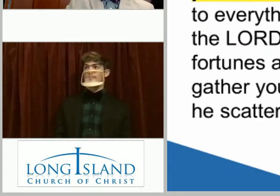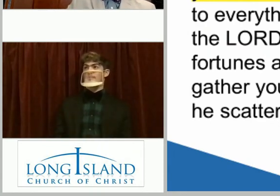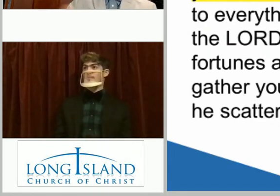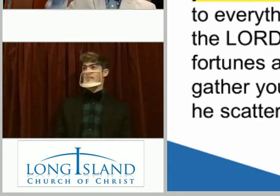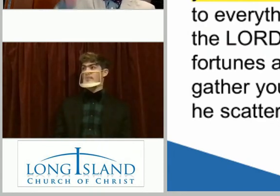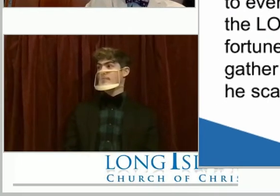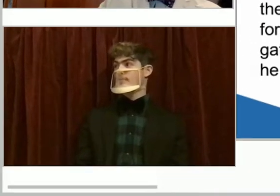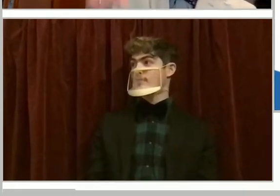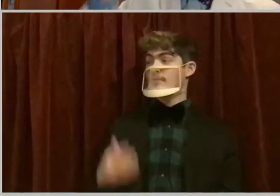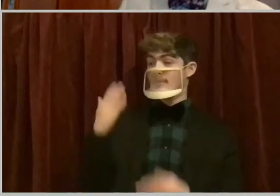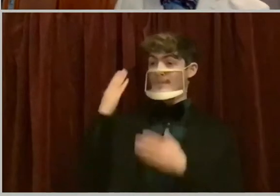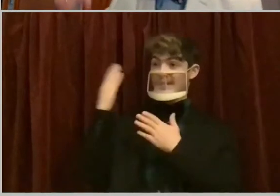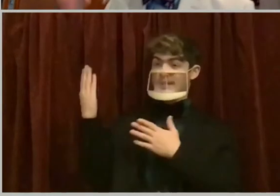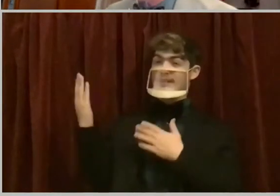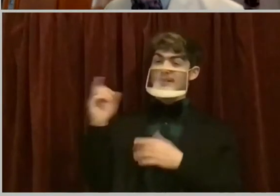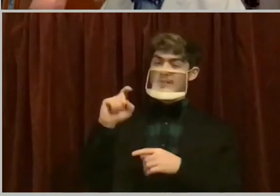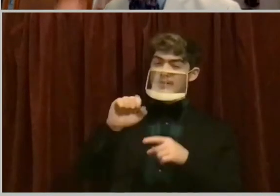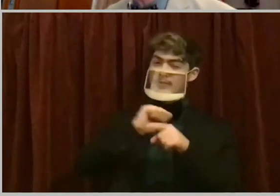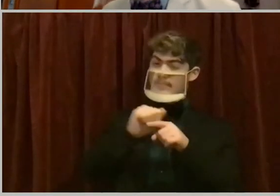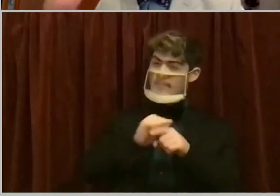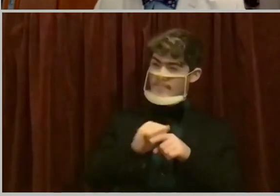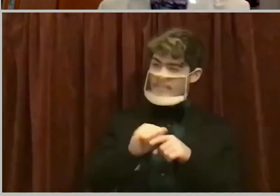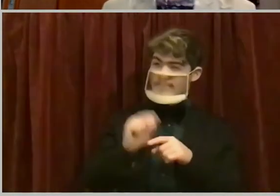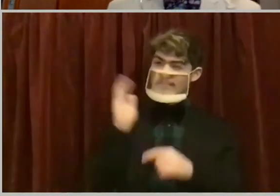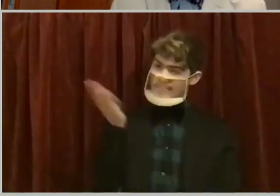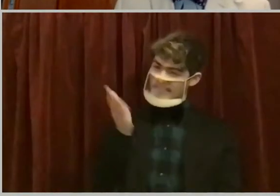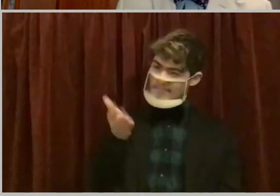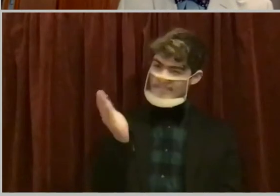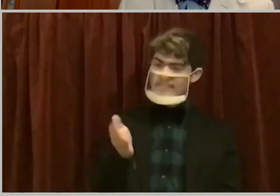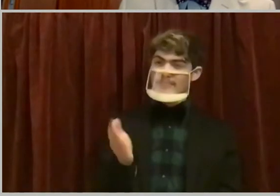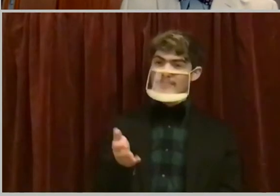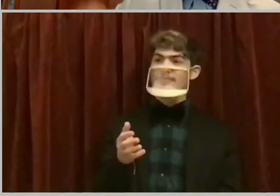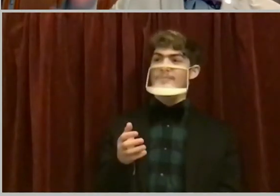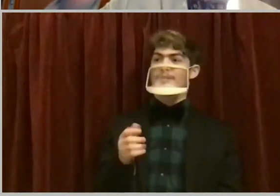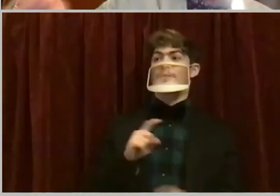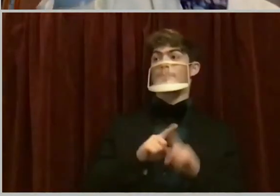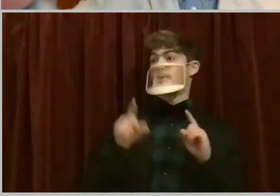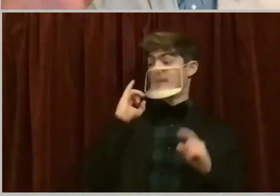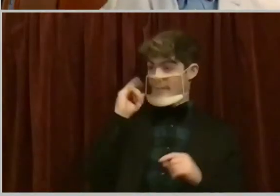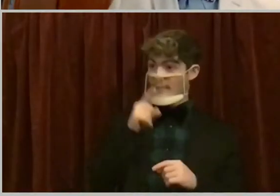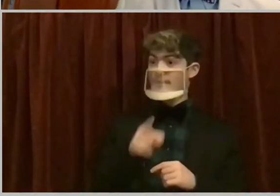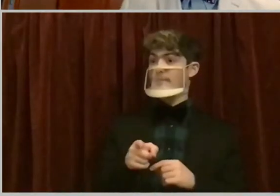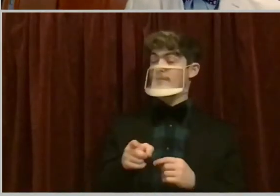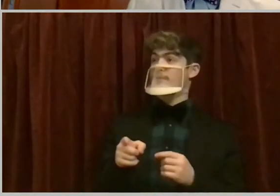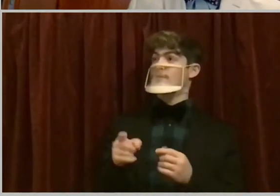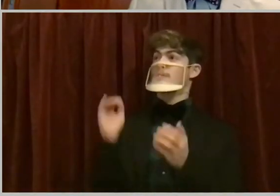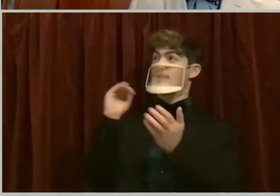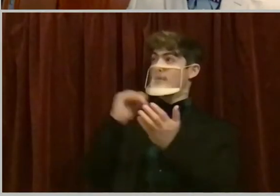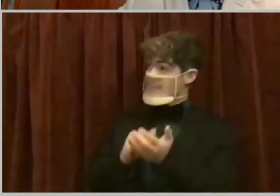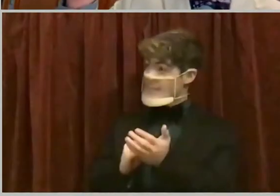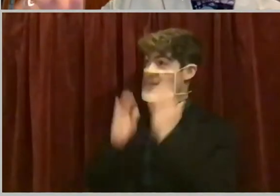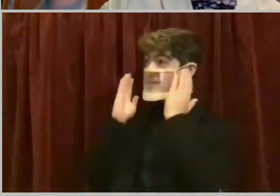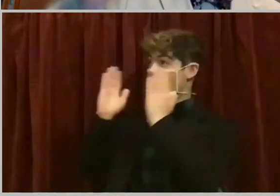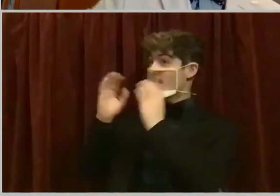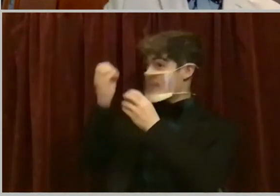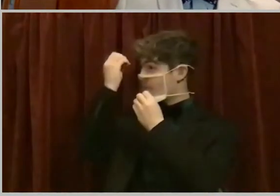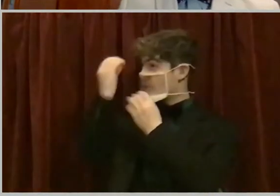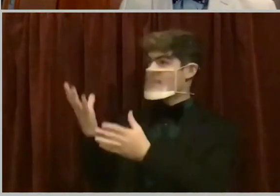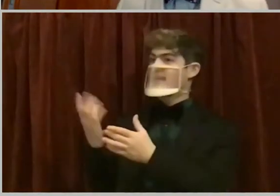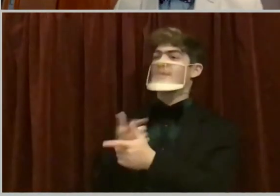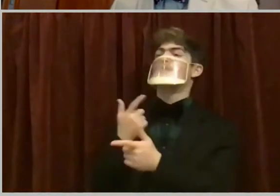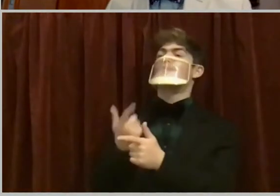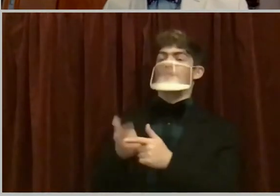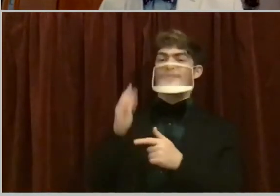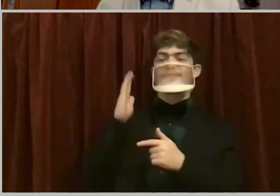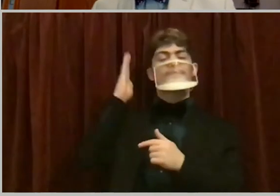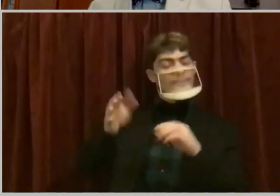scatter you, remember that he is still a compassionate God. So turn back. He's going to accept